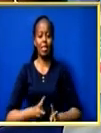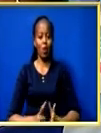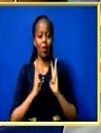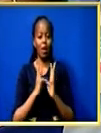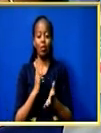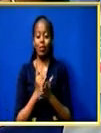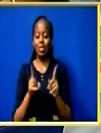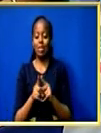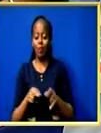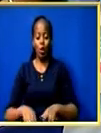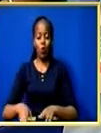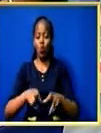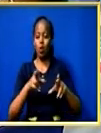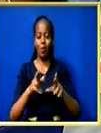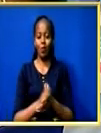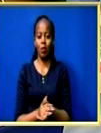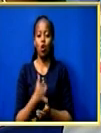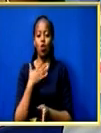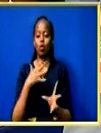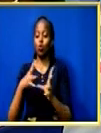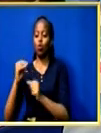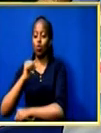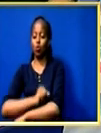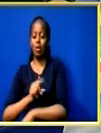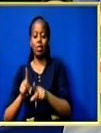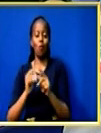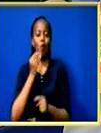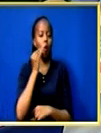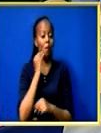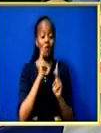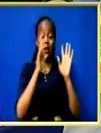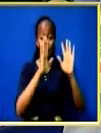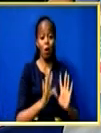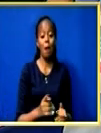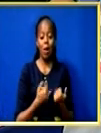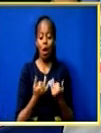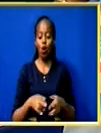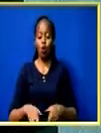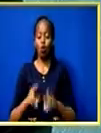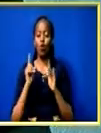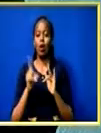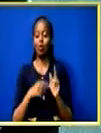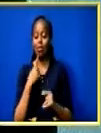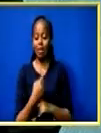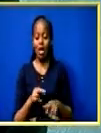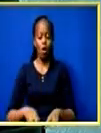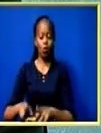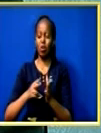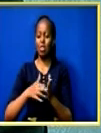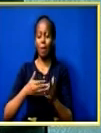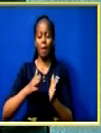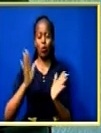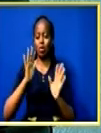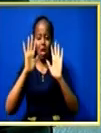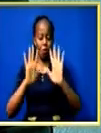It's just like the road. Like going to school and going home is important at the same time, But you cannot say the road is the most important thing.